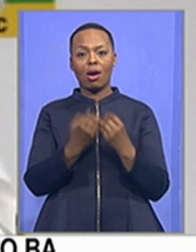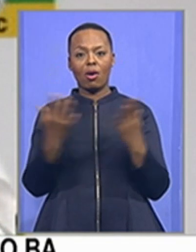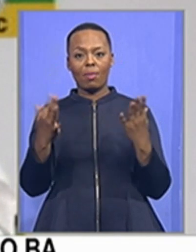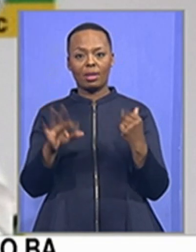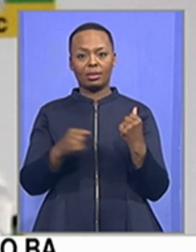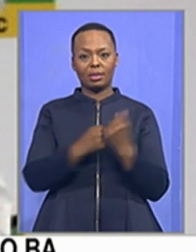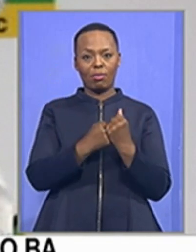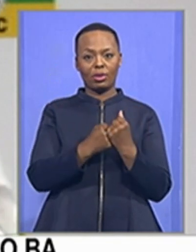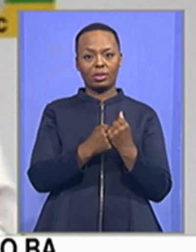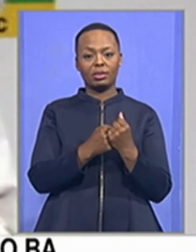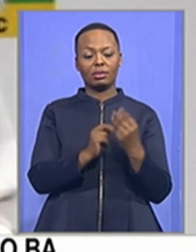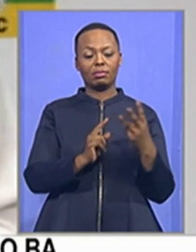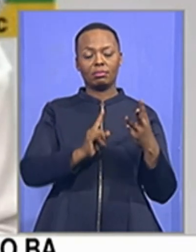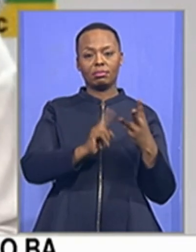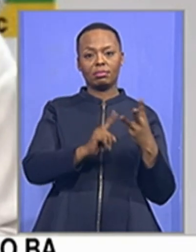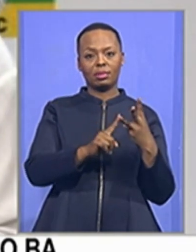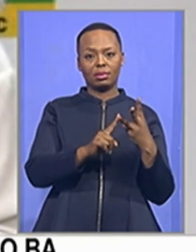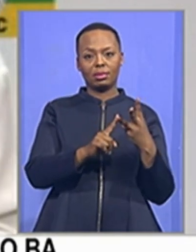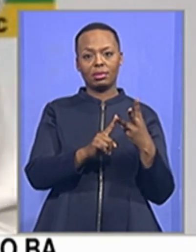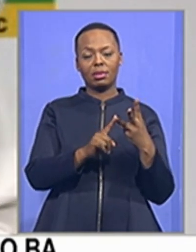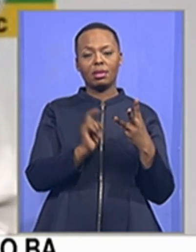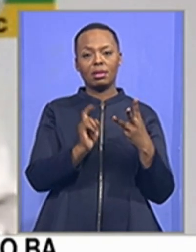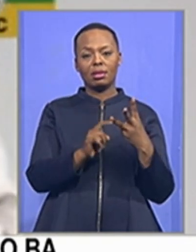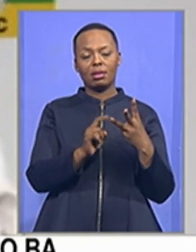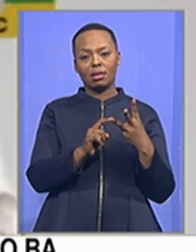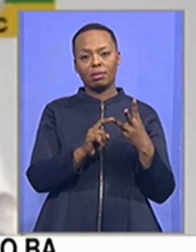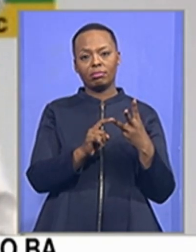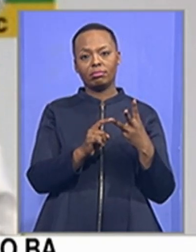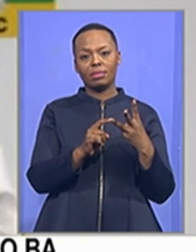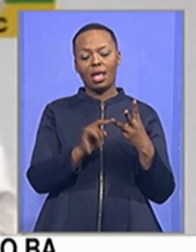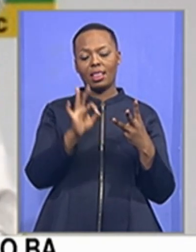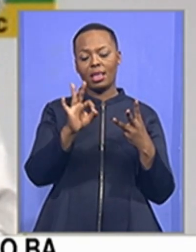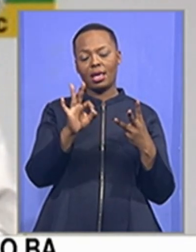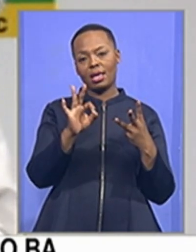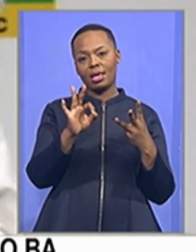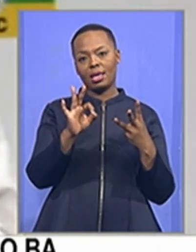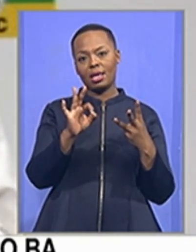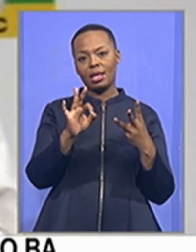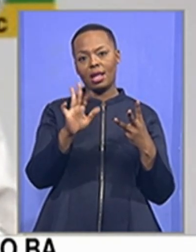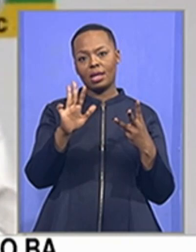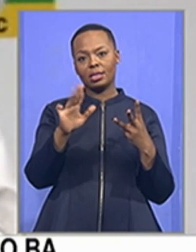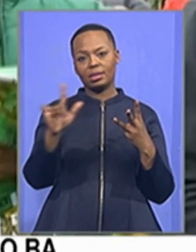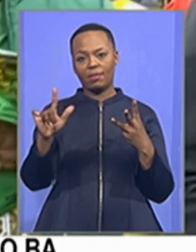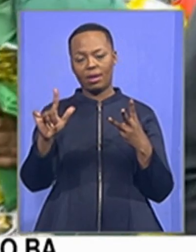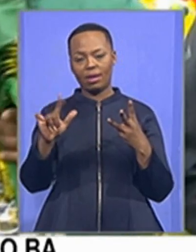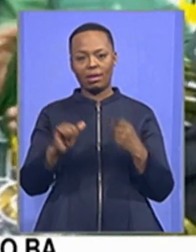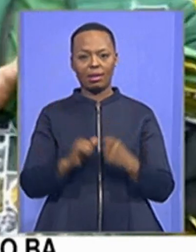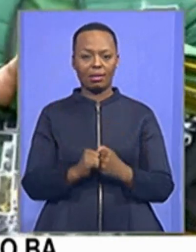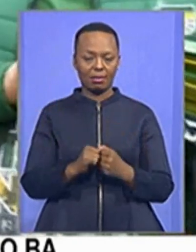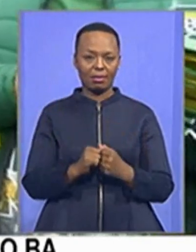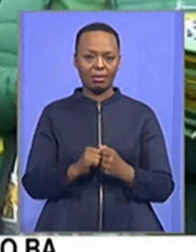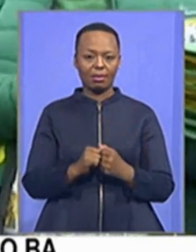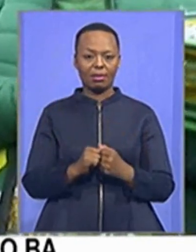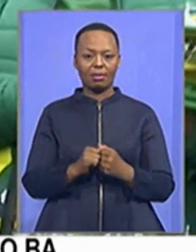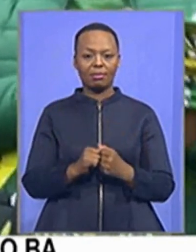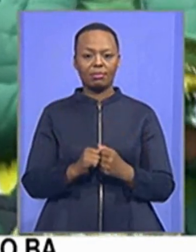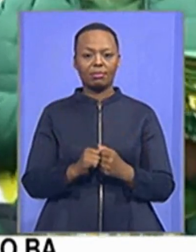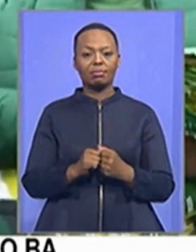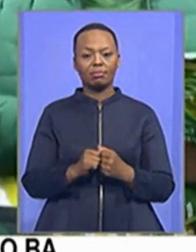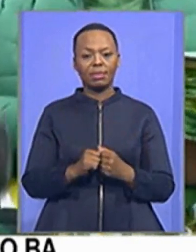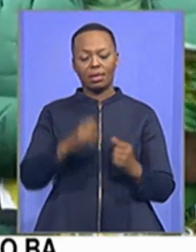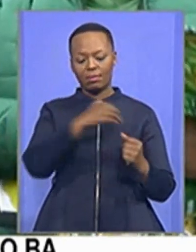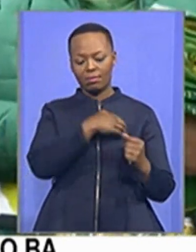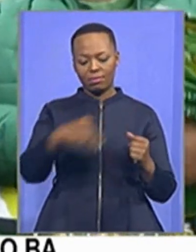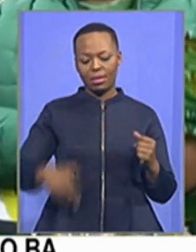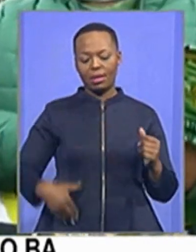Mabuyane, the total tally is 397. Motlatsa MoPresidente David Mabuza o